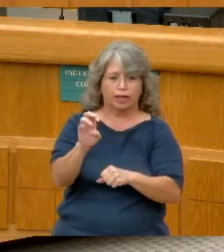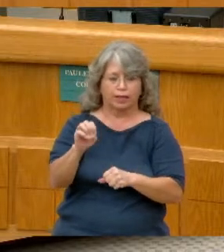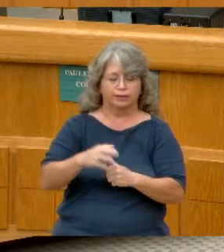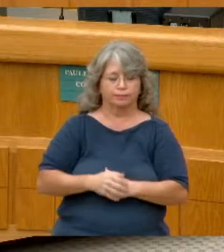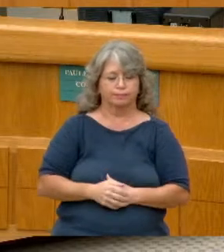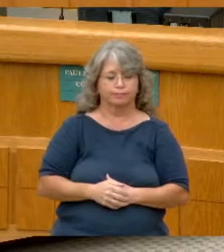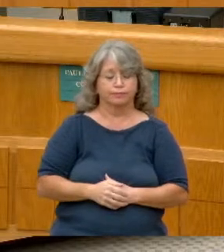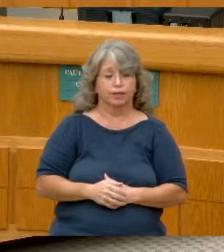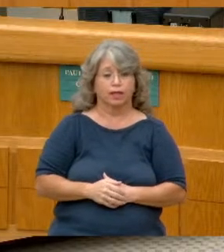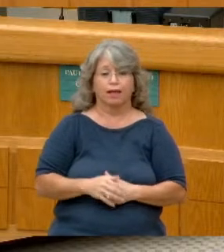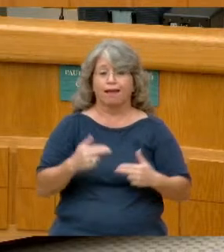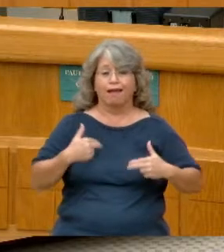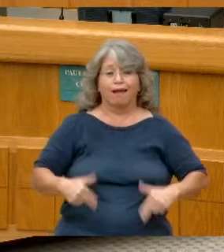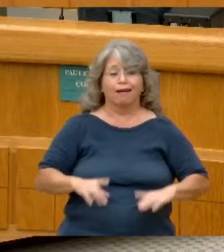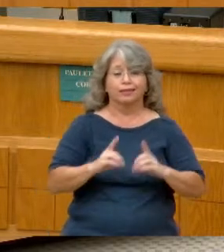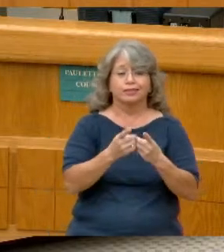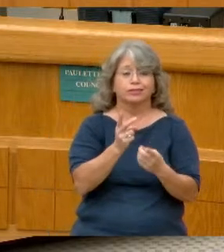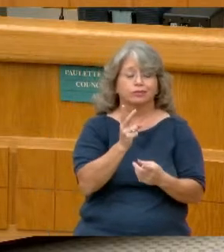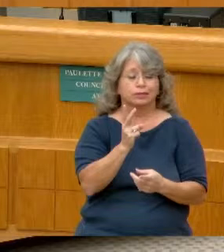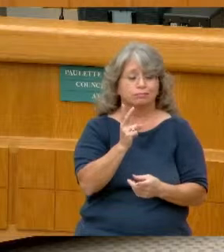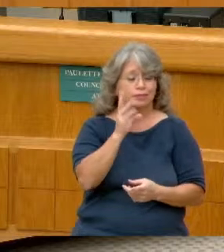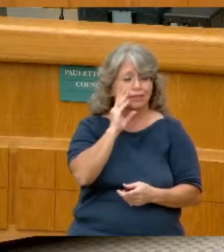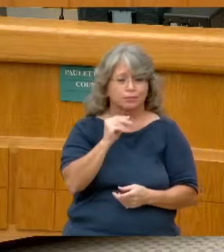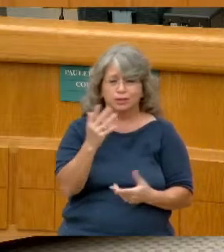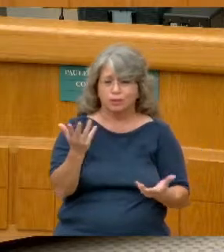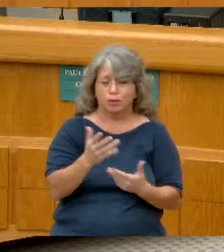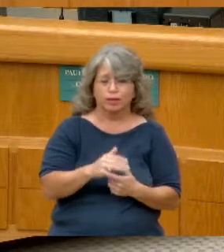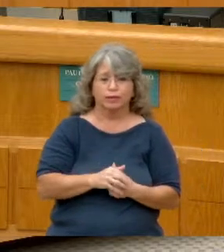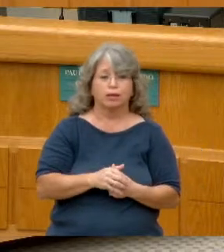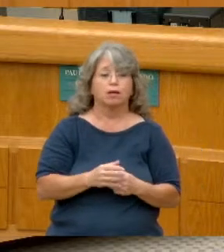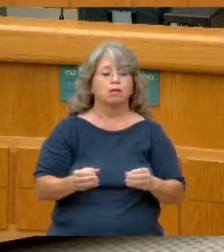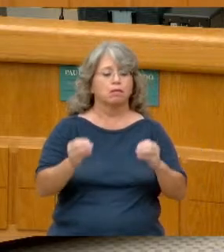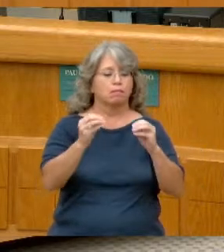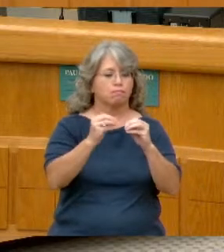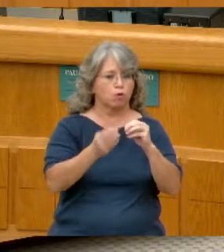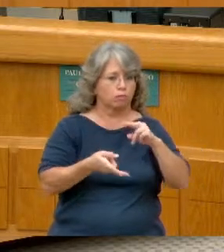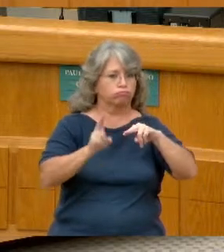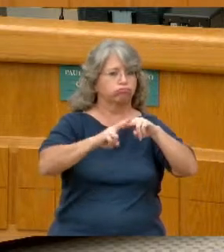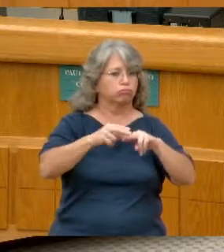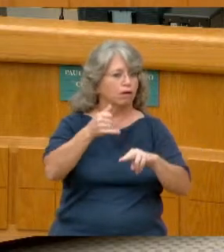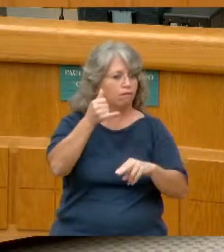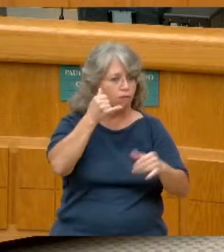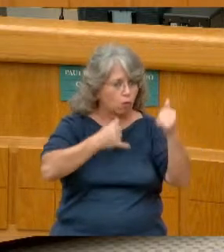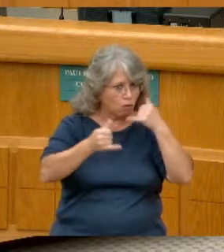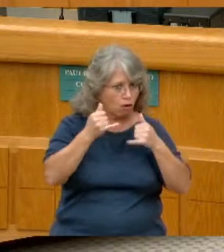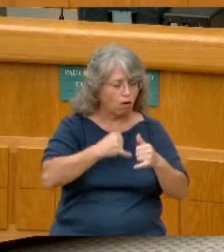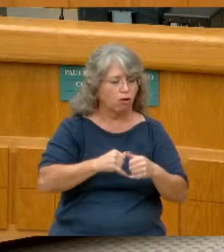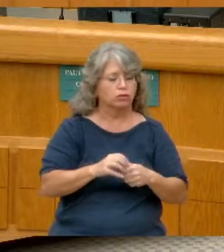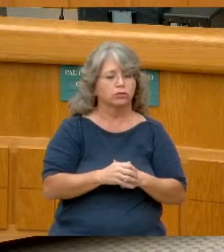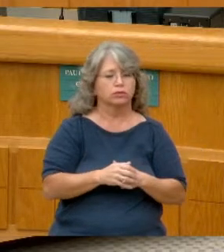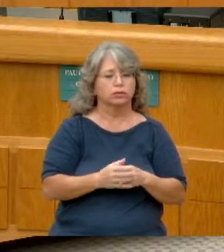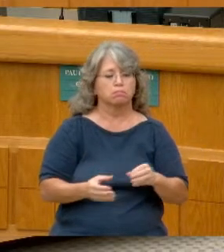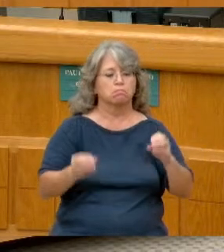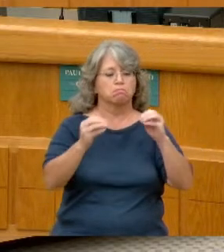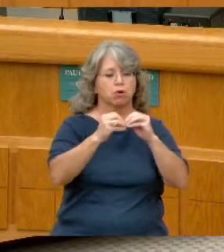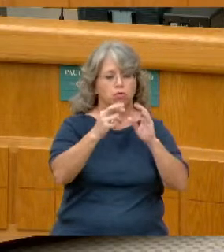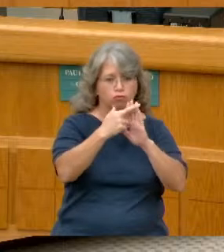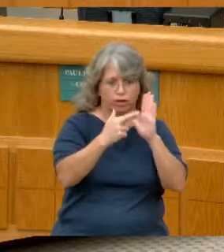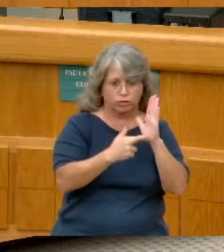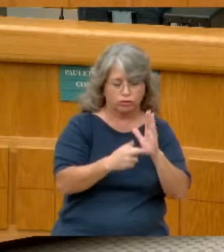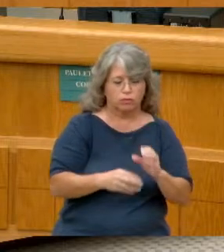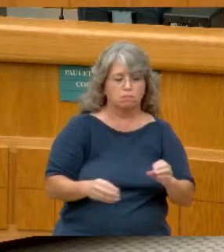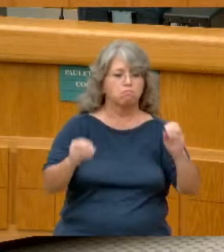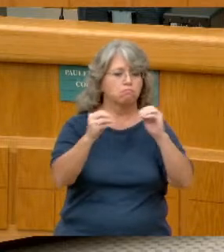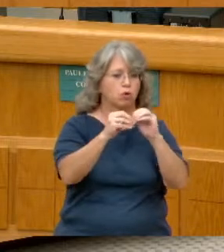phone volumes increasing, requests for testing and participation in our drive-through is also increasing. The